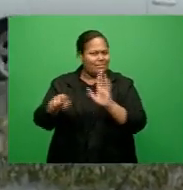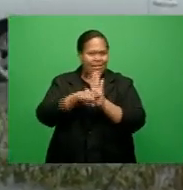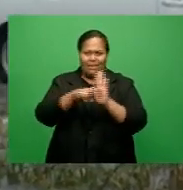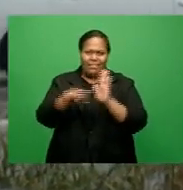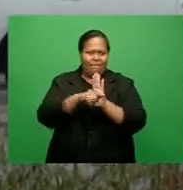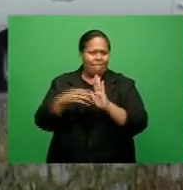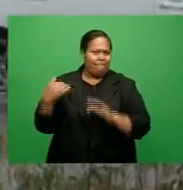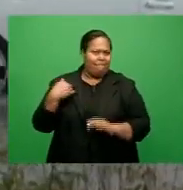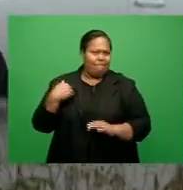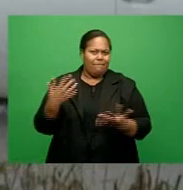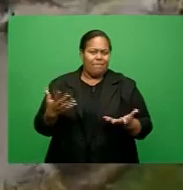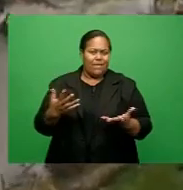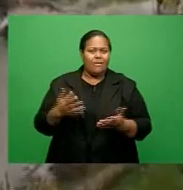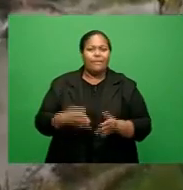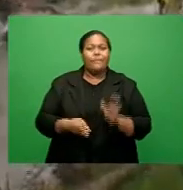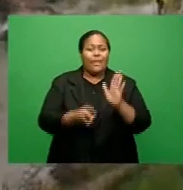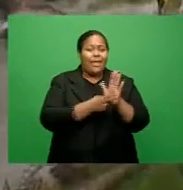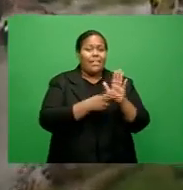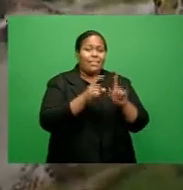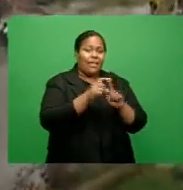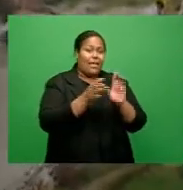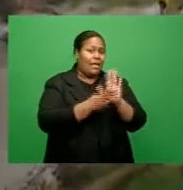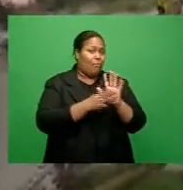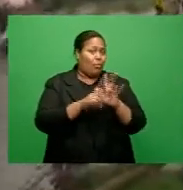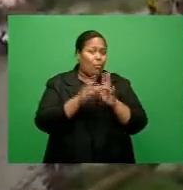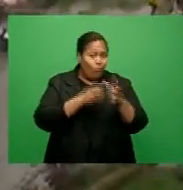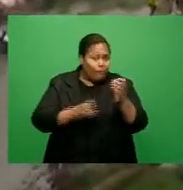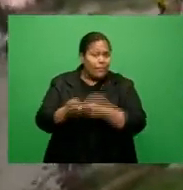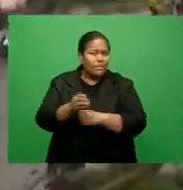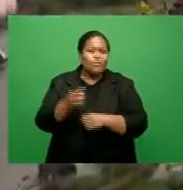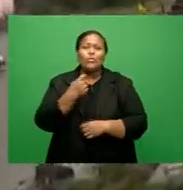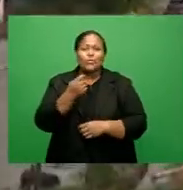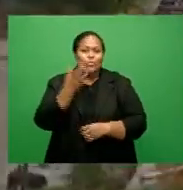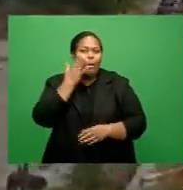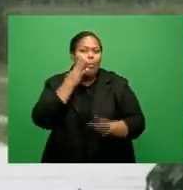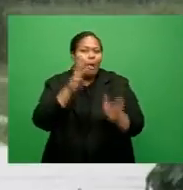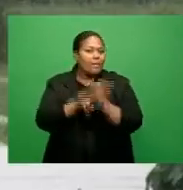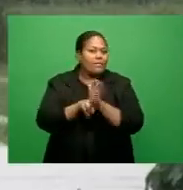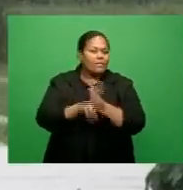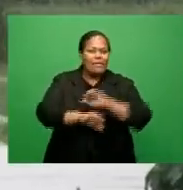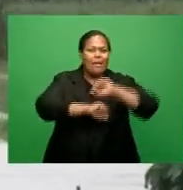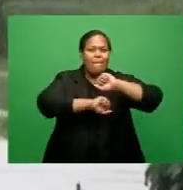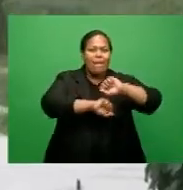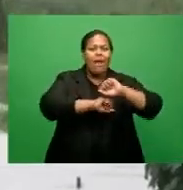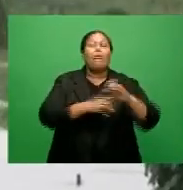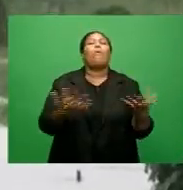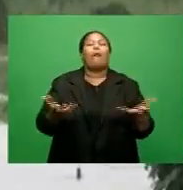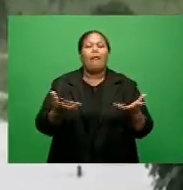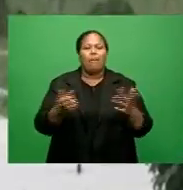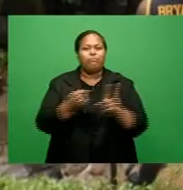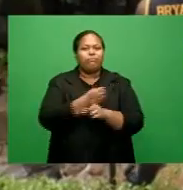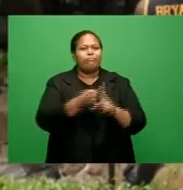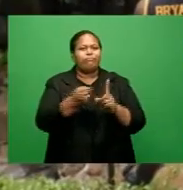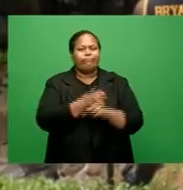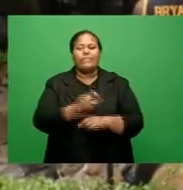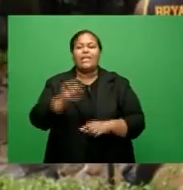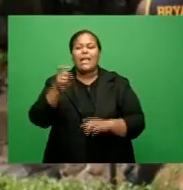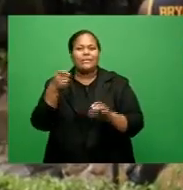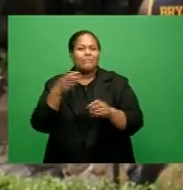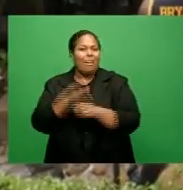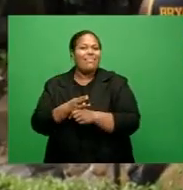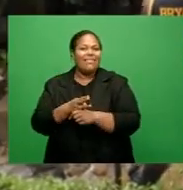The National Disaster Management Office will soon begin an awareness campaign as Fiji's cyclone season begins next